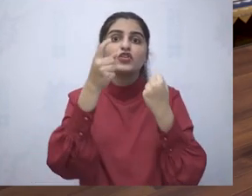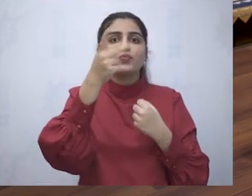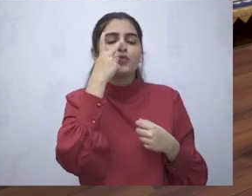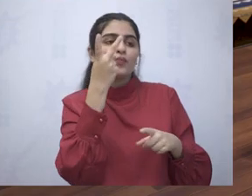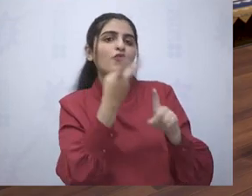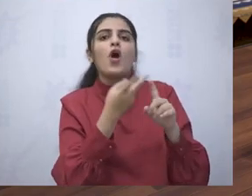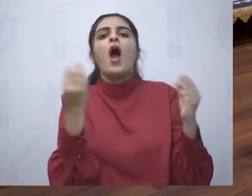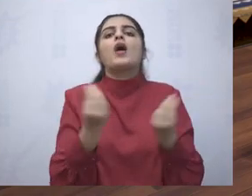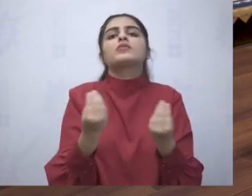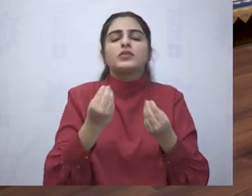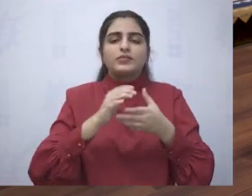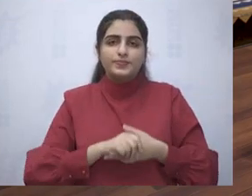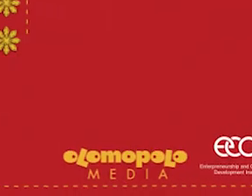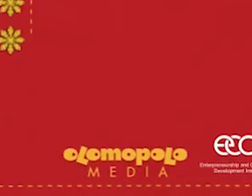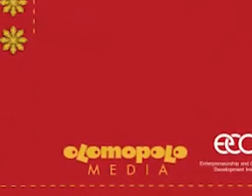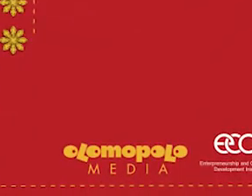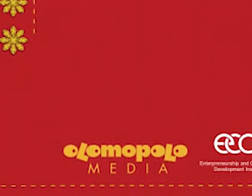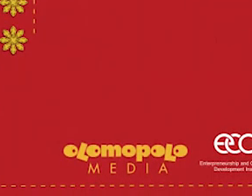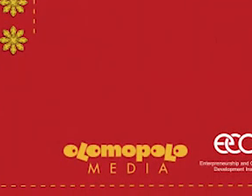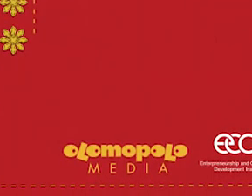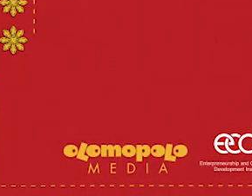online workshops as soon as possible.